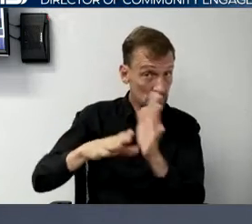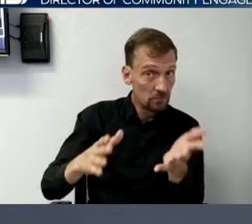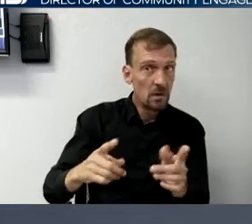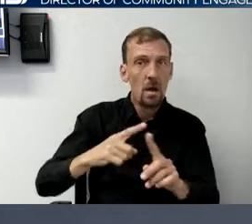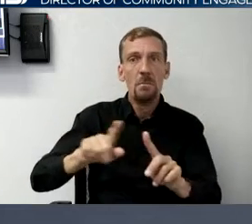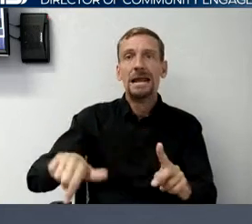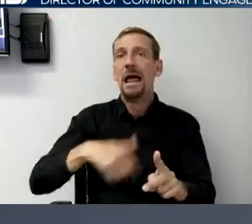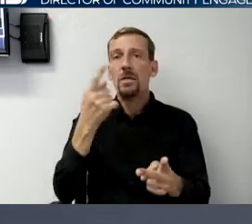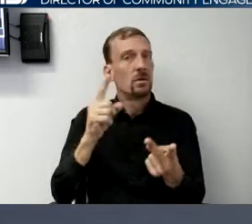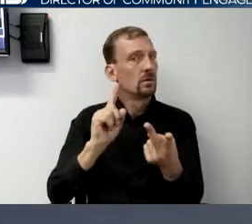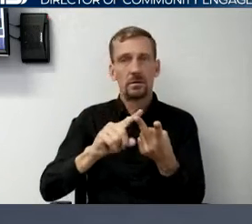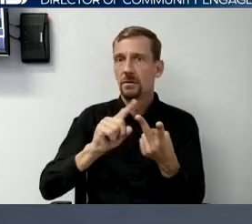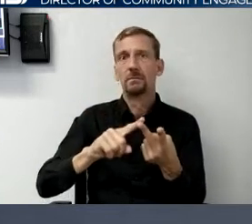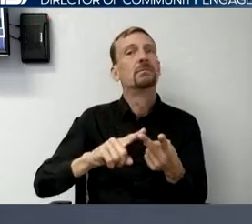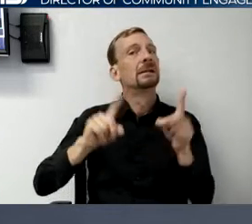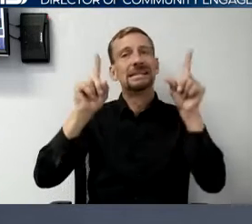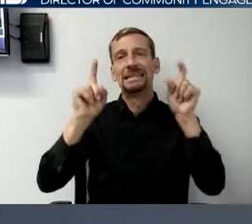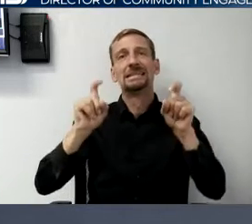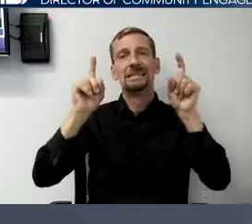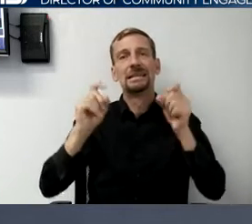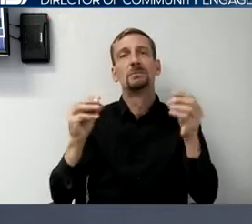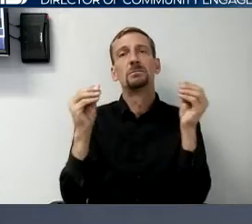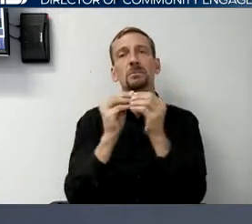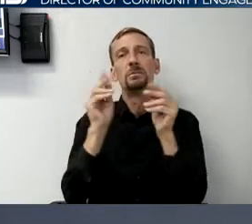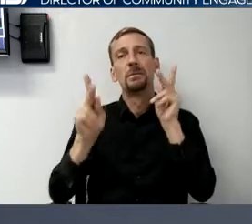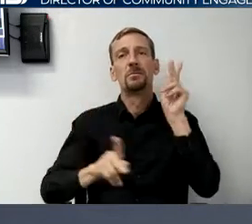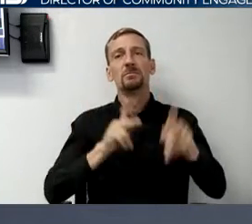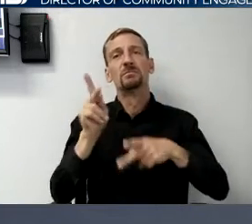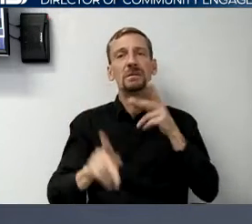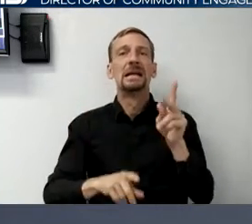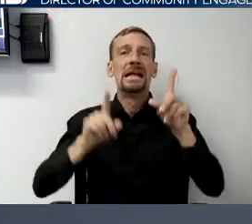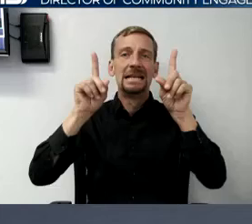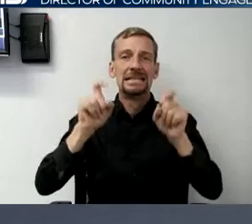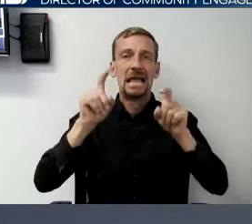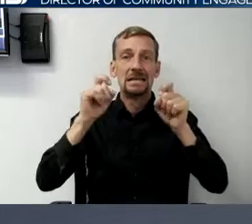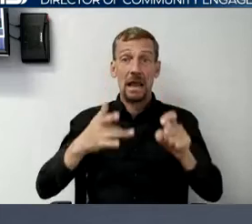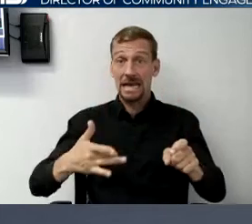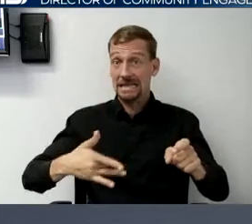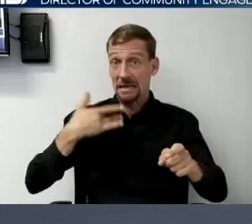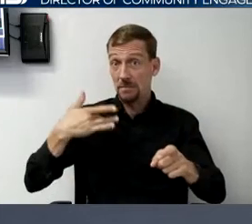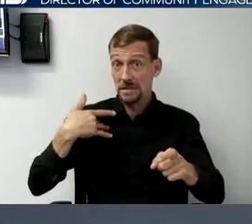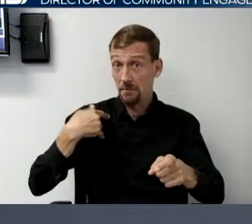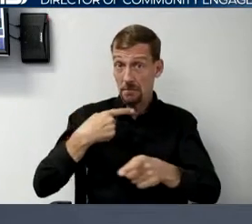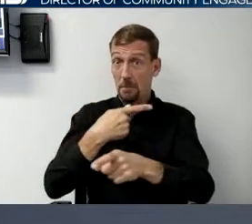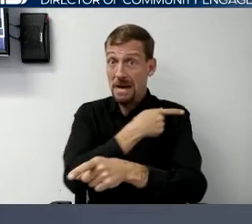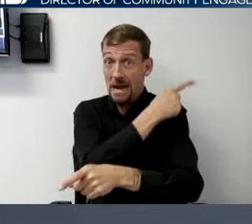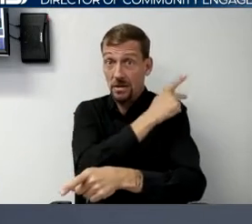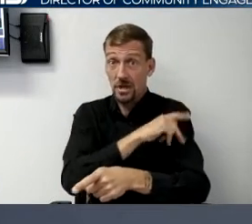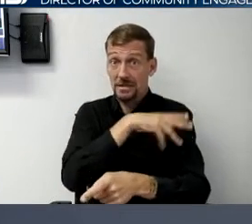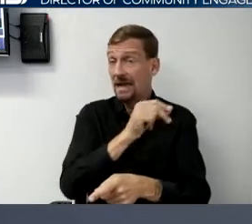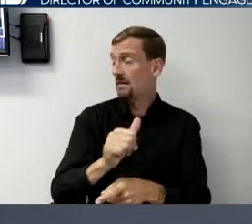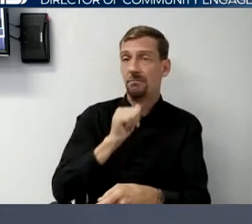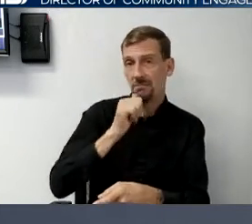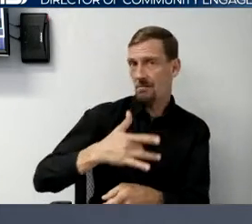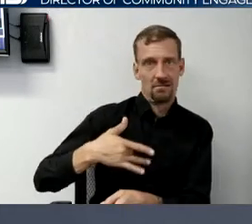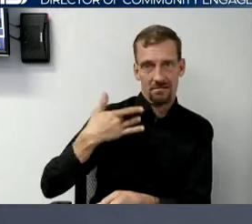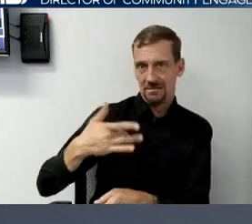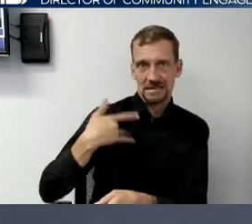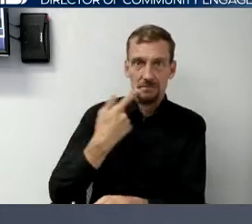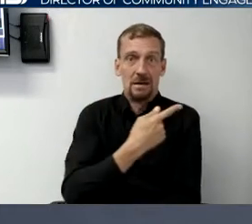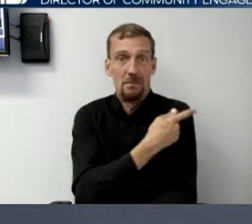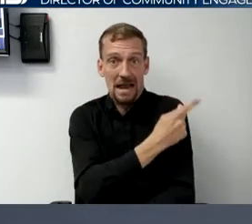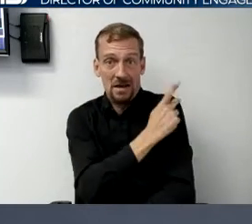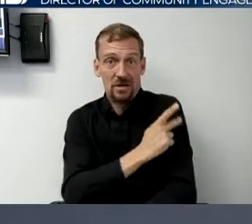start testing many more people, and you start testing both symptomatic patients and asymptomatic. Although that